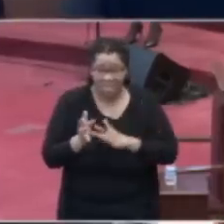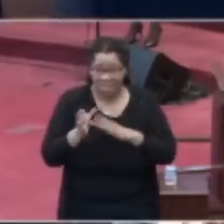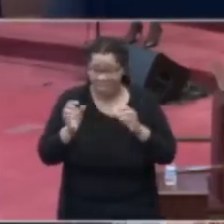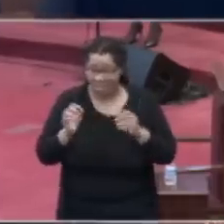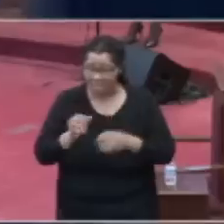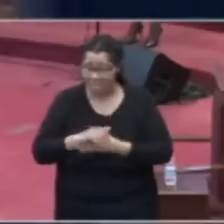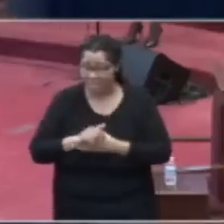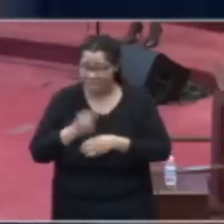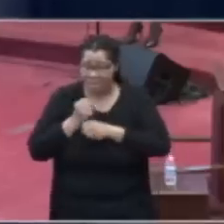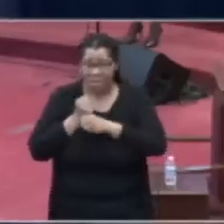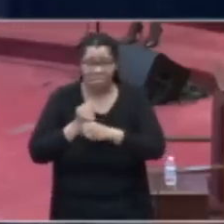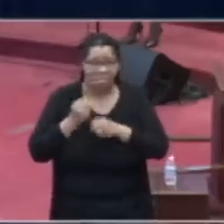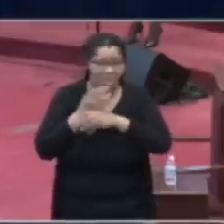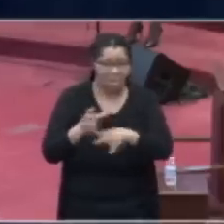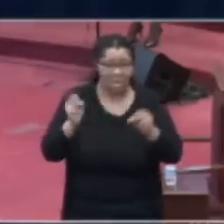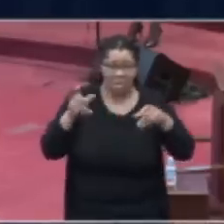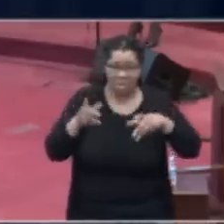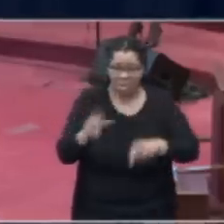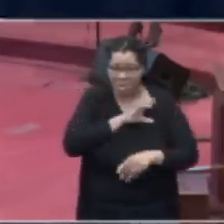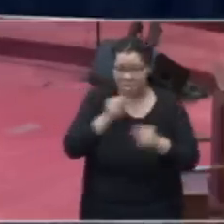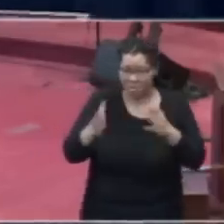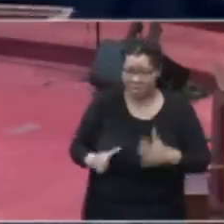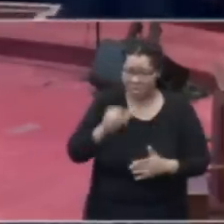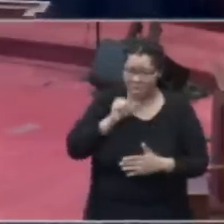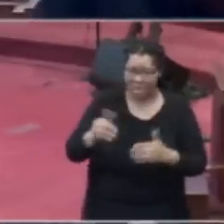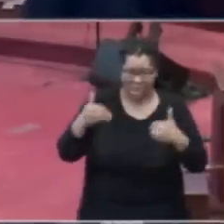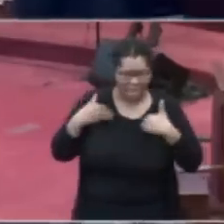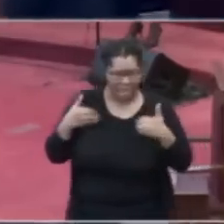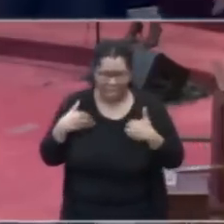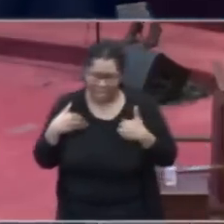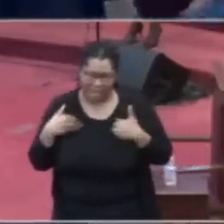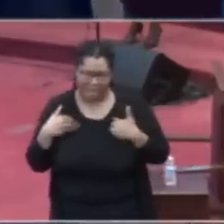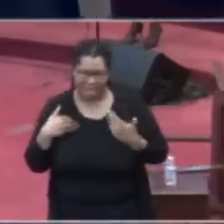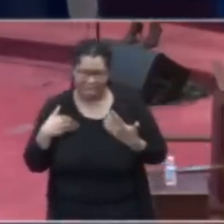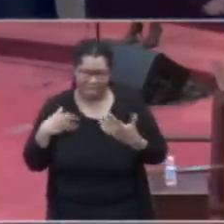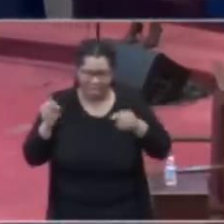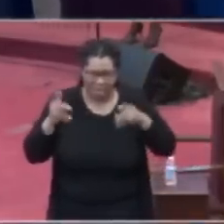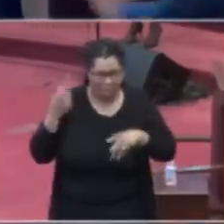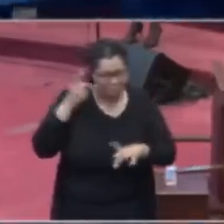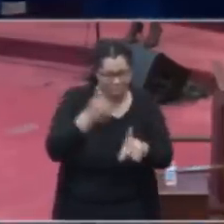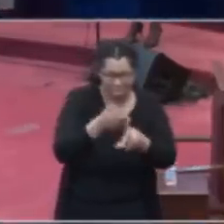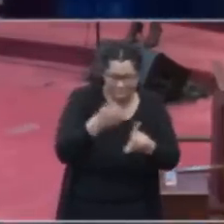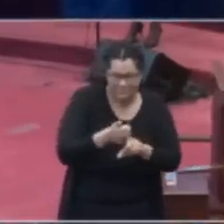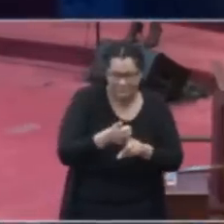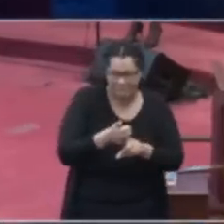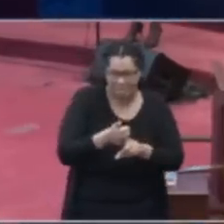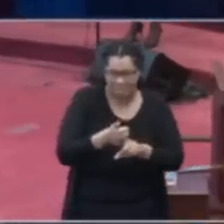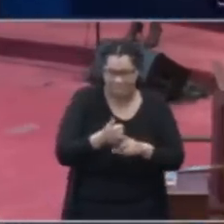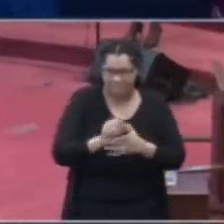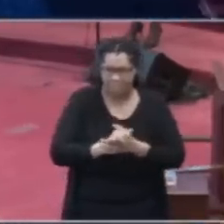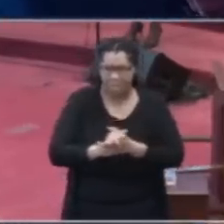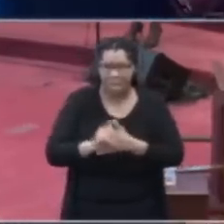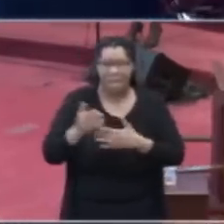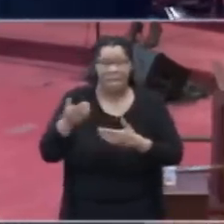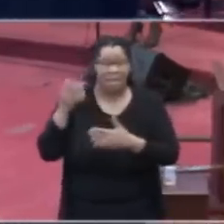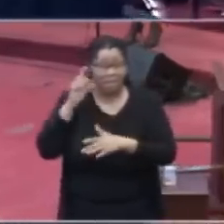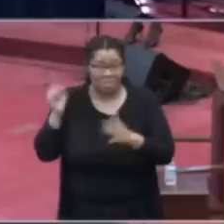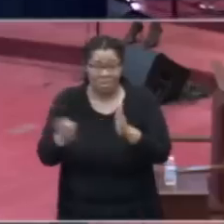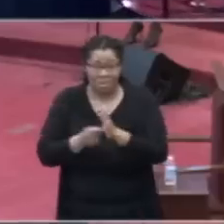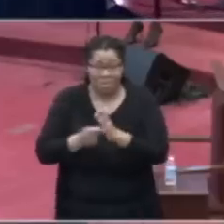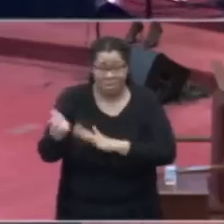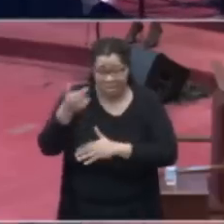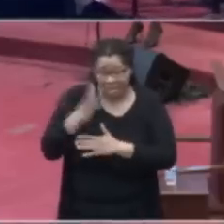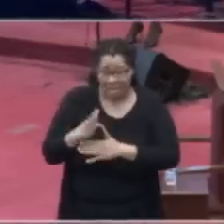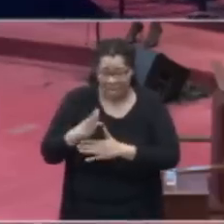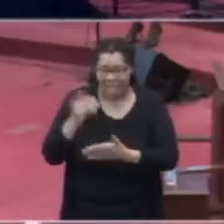doors that Christians didn't even have a key to. I've watched him back up the devil when the